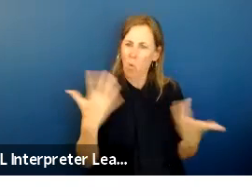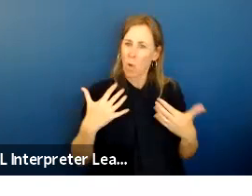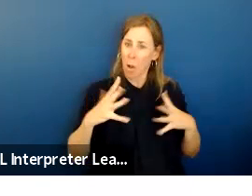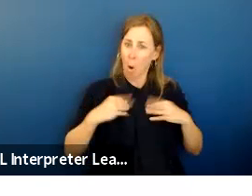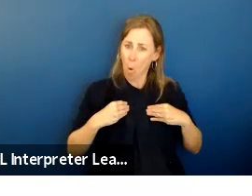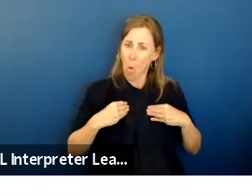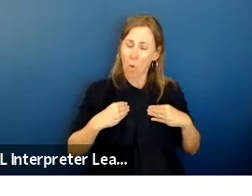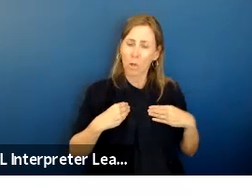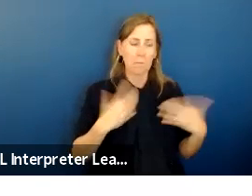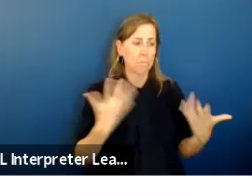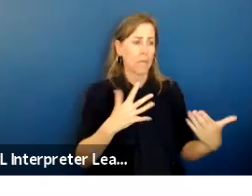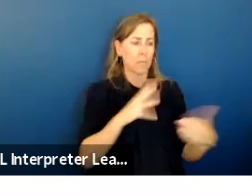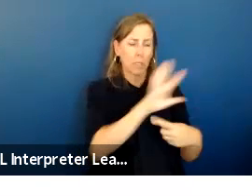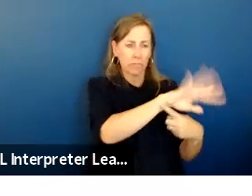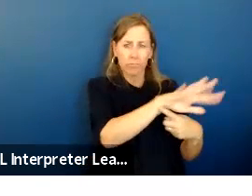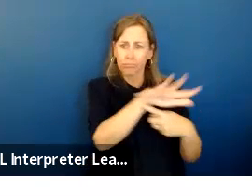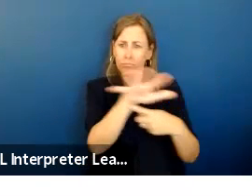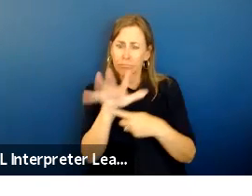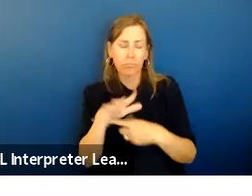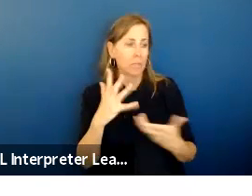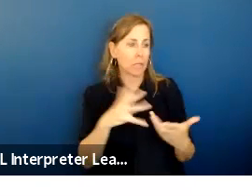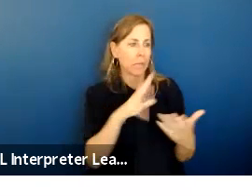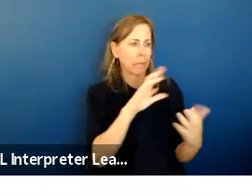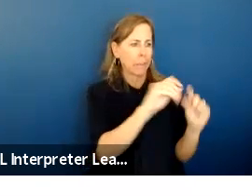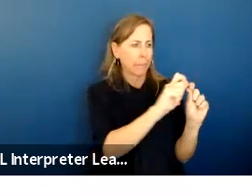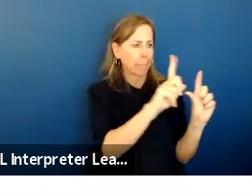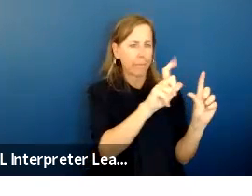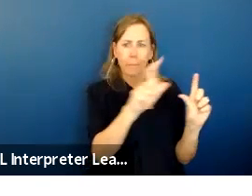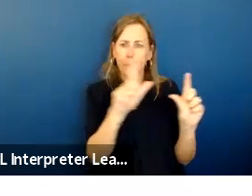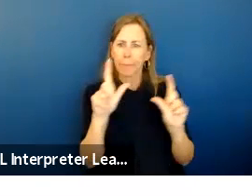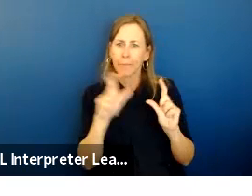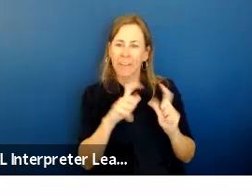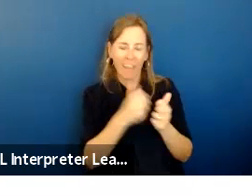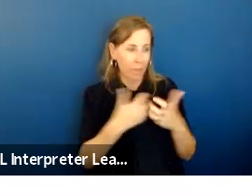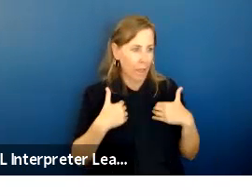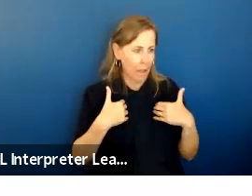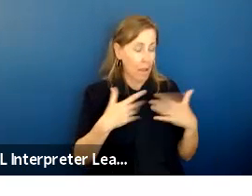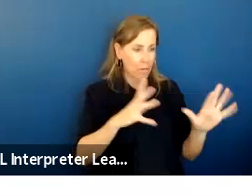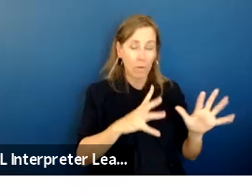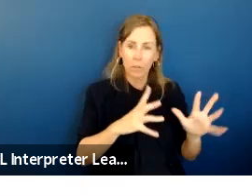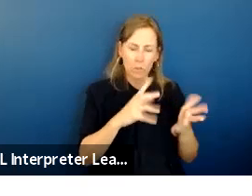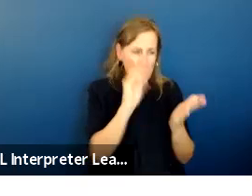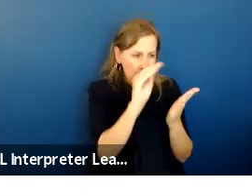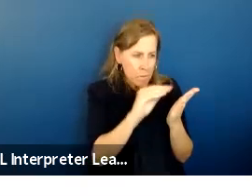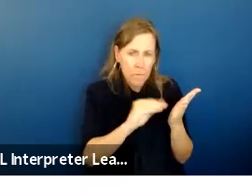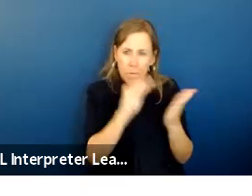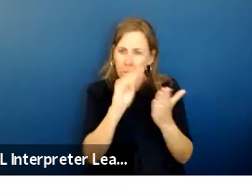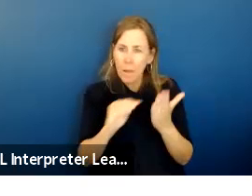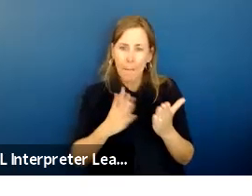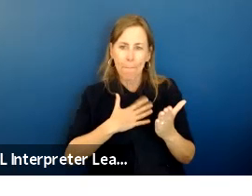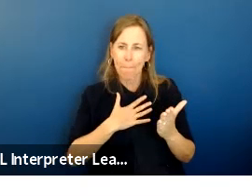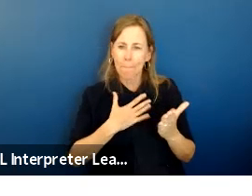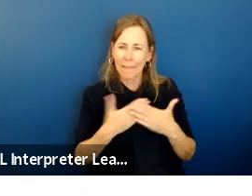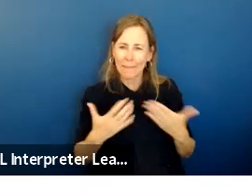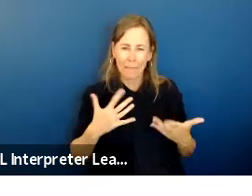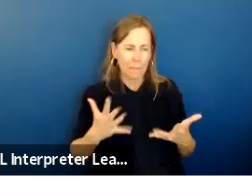or pictures, and be sure to move more valuable or irreplaceable items to the higher floors. And if you can, prepare your